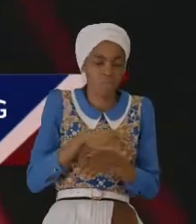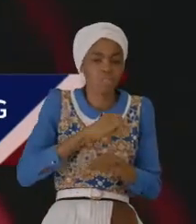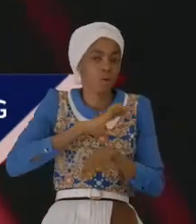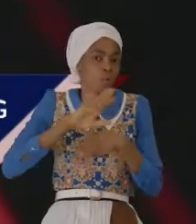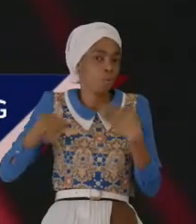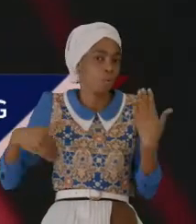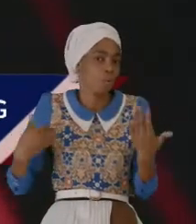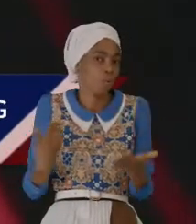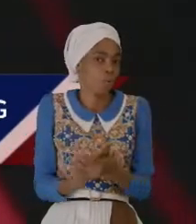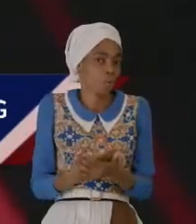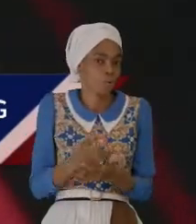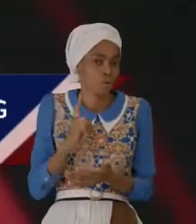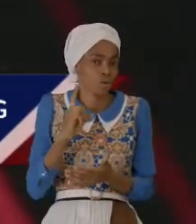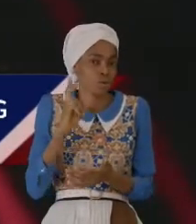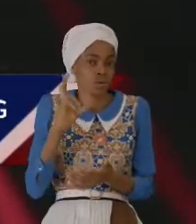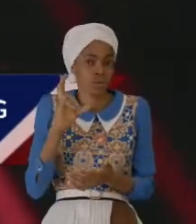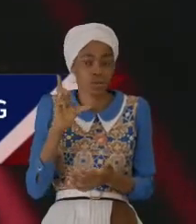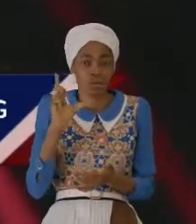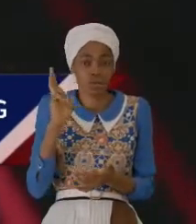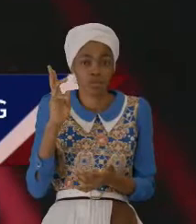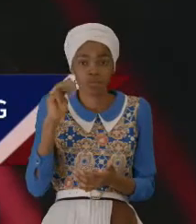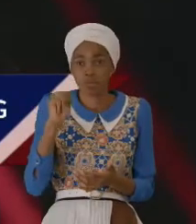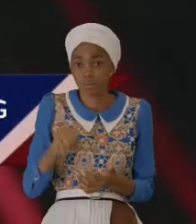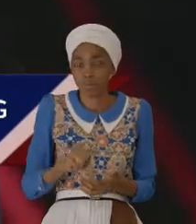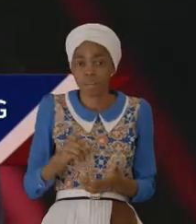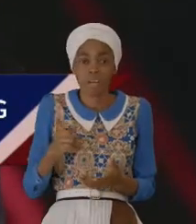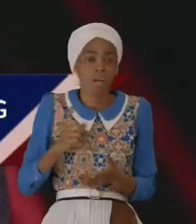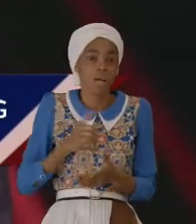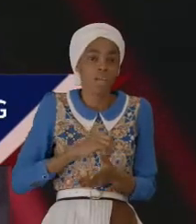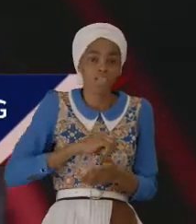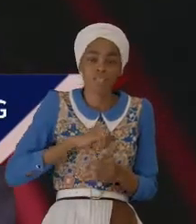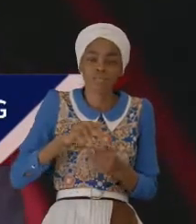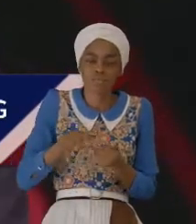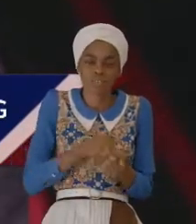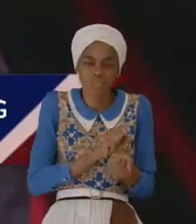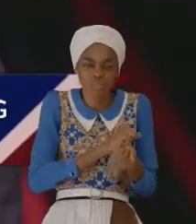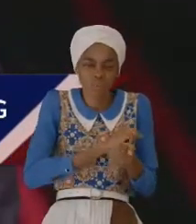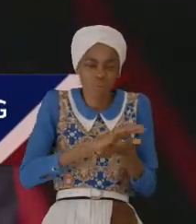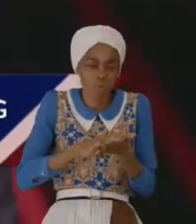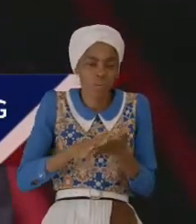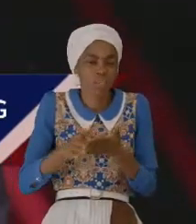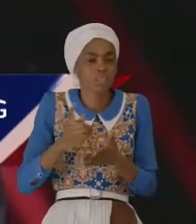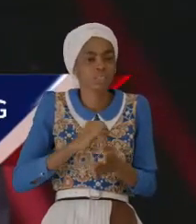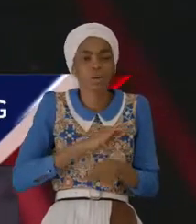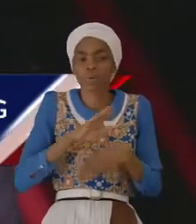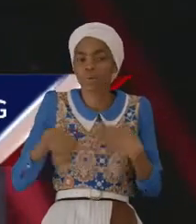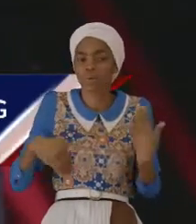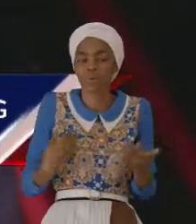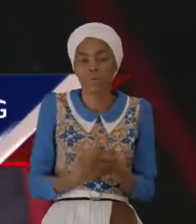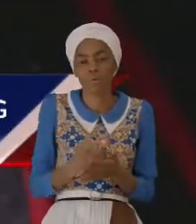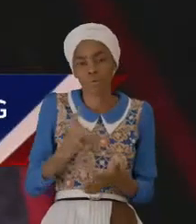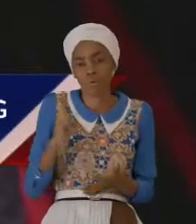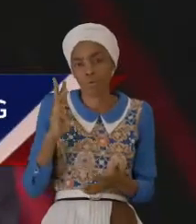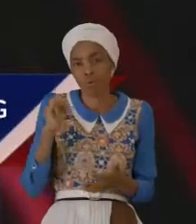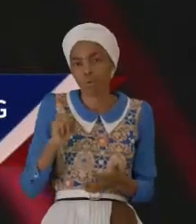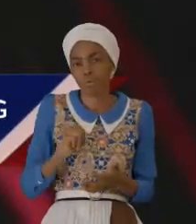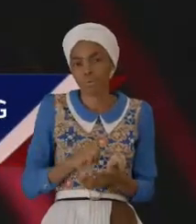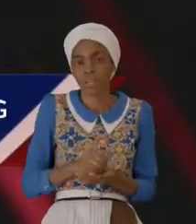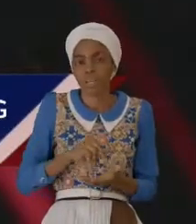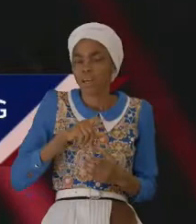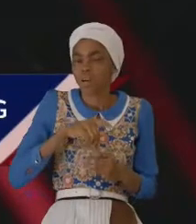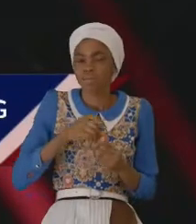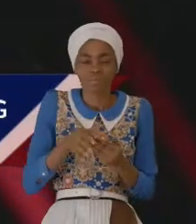law perverts the whole law destroys the whole long poises